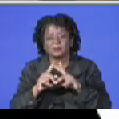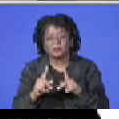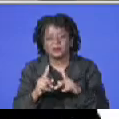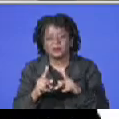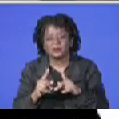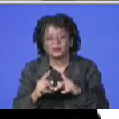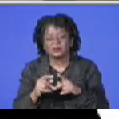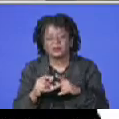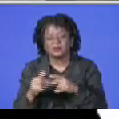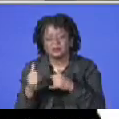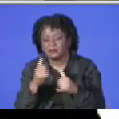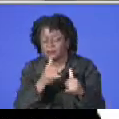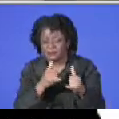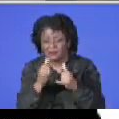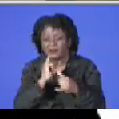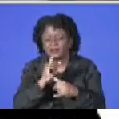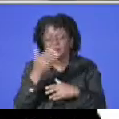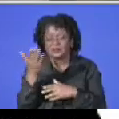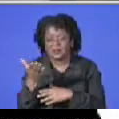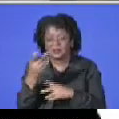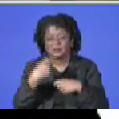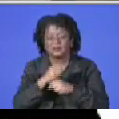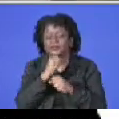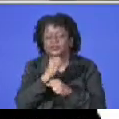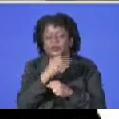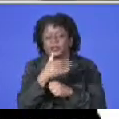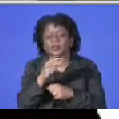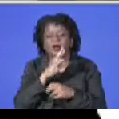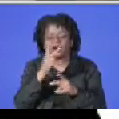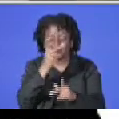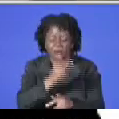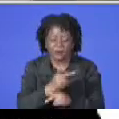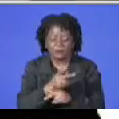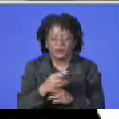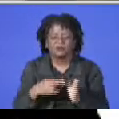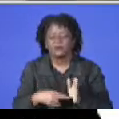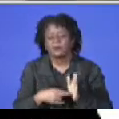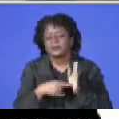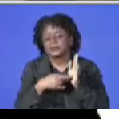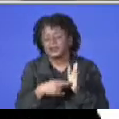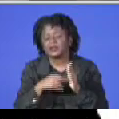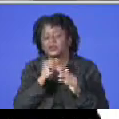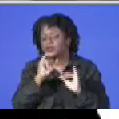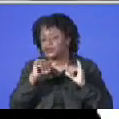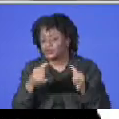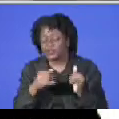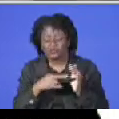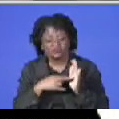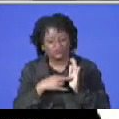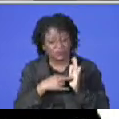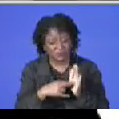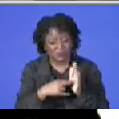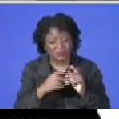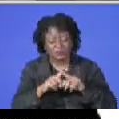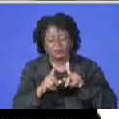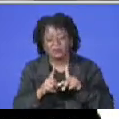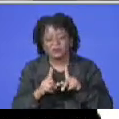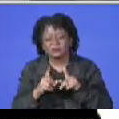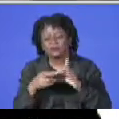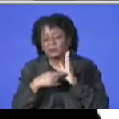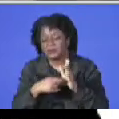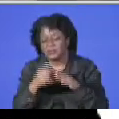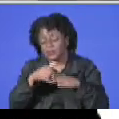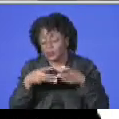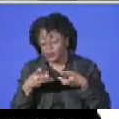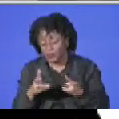advocacy is there to ensure that they're properly represented, and not just represented, but that they're represented in a